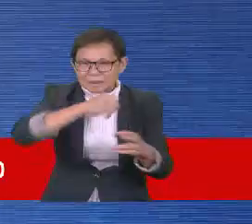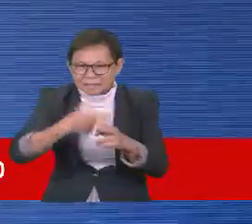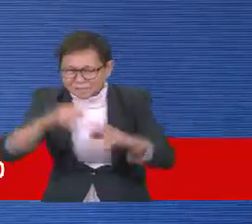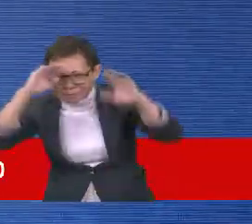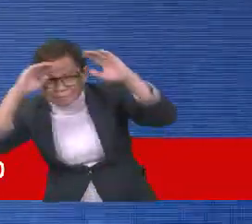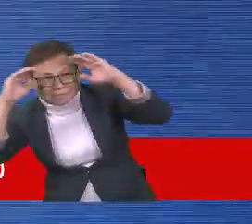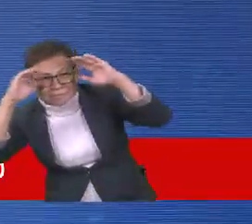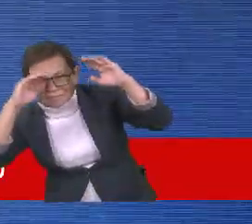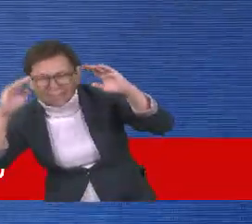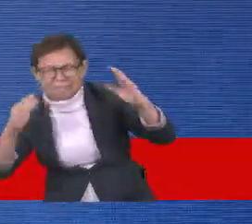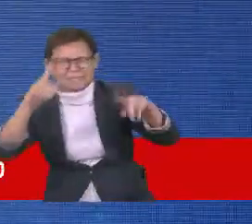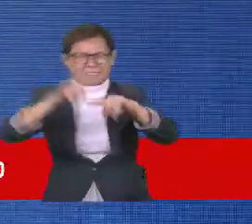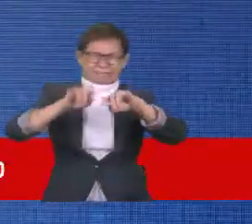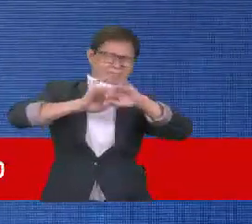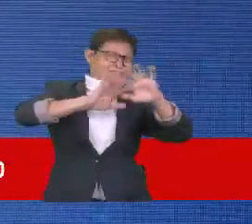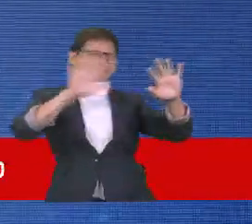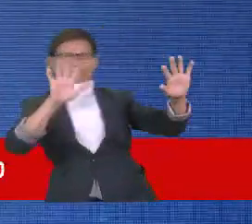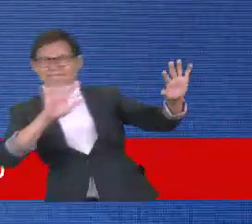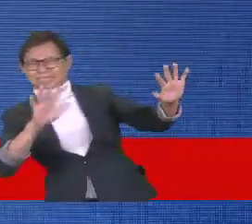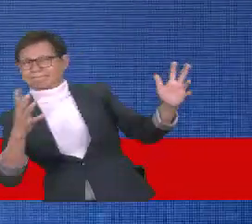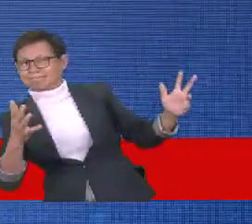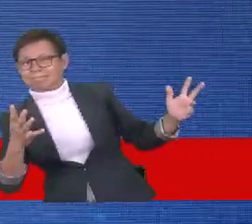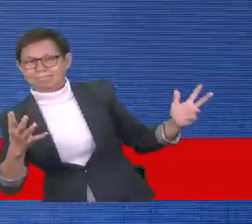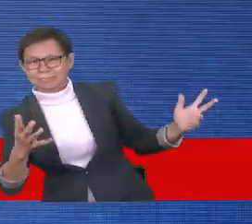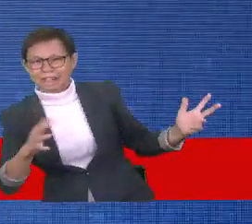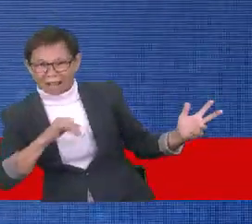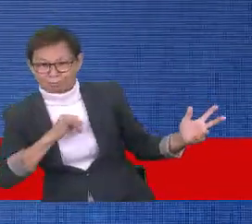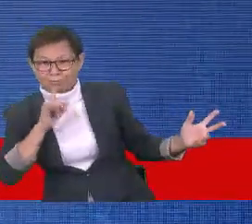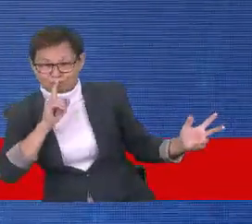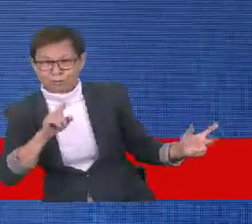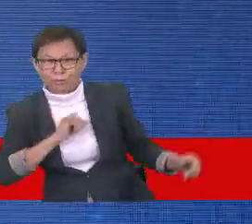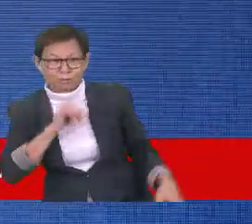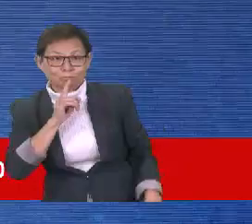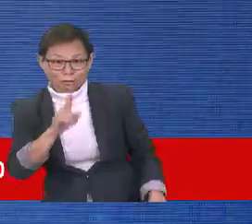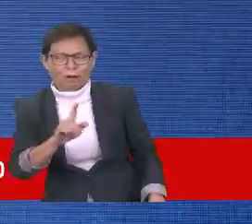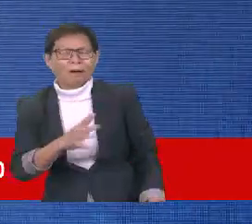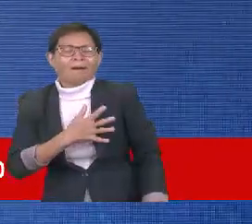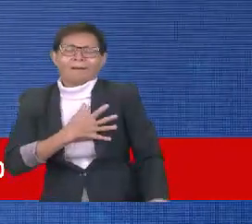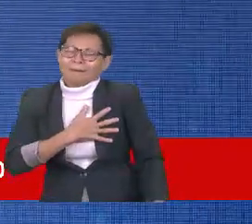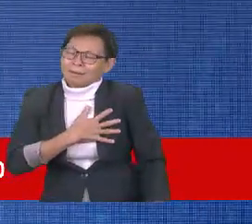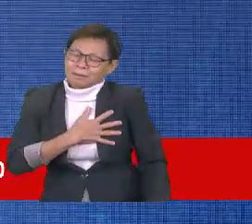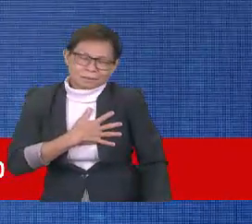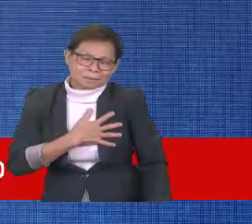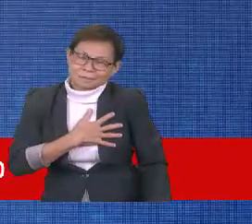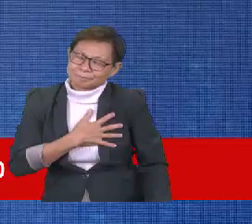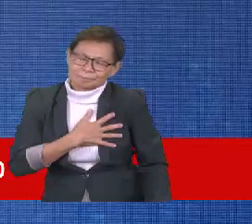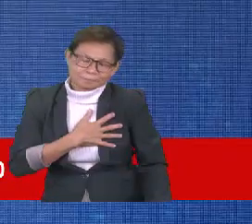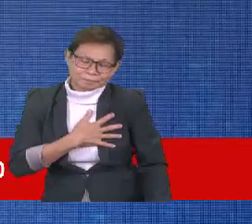Can't see too clearly, but could. And I'm of course very touched by